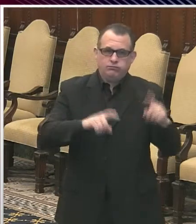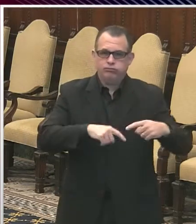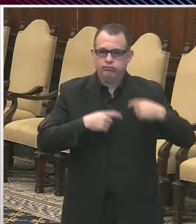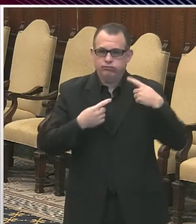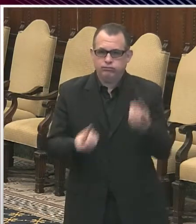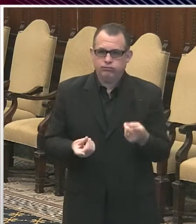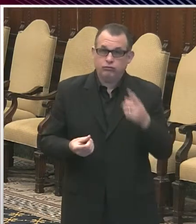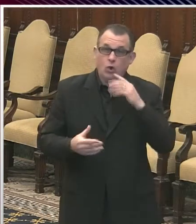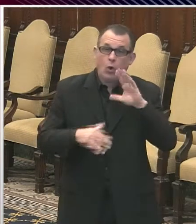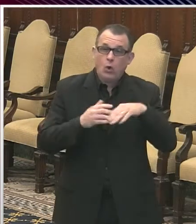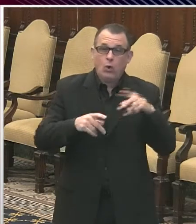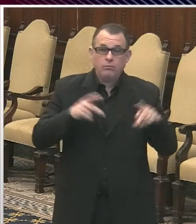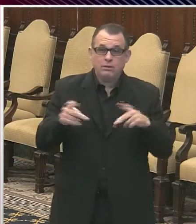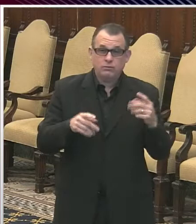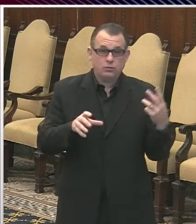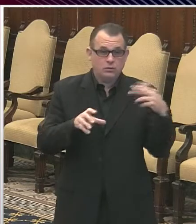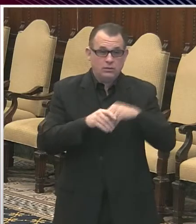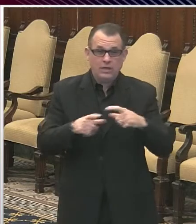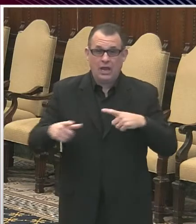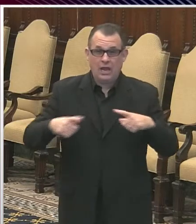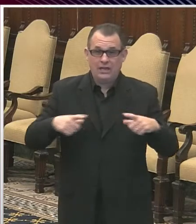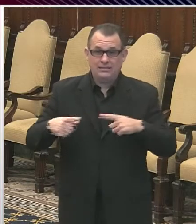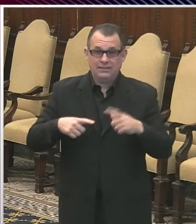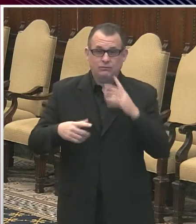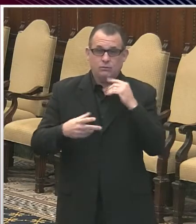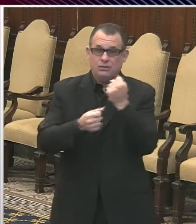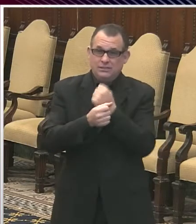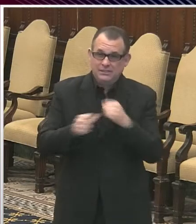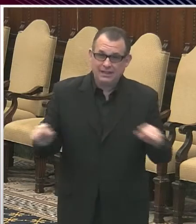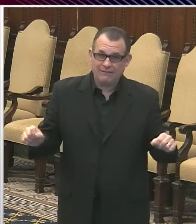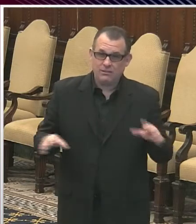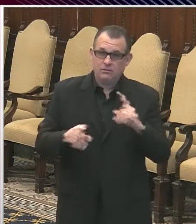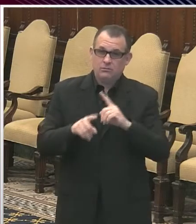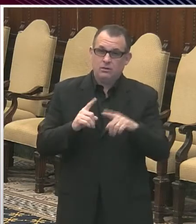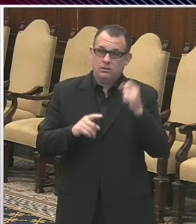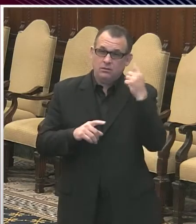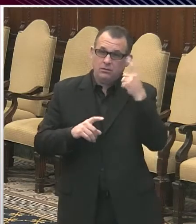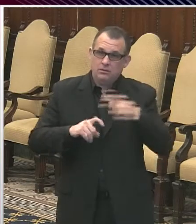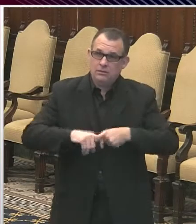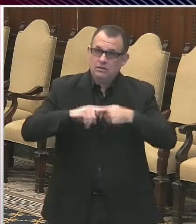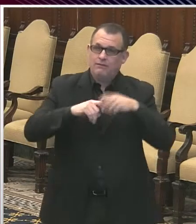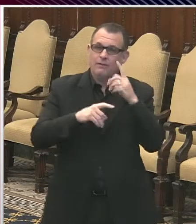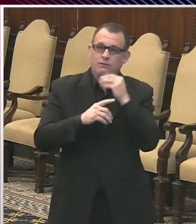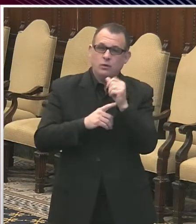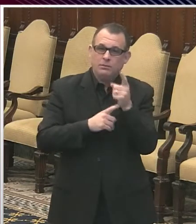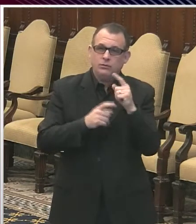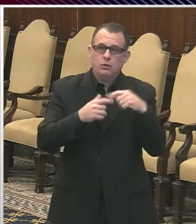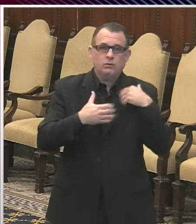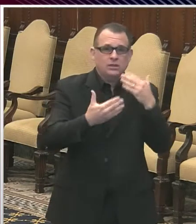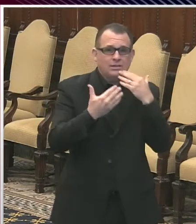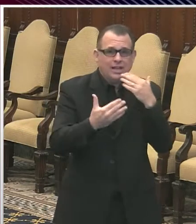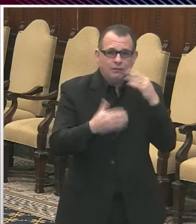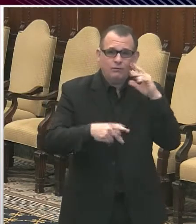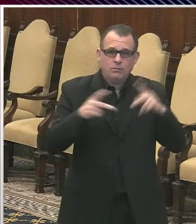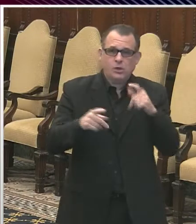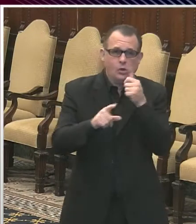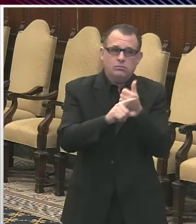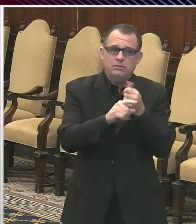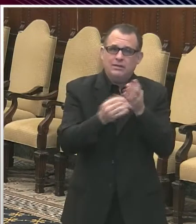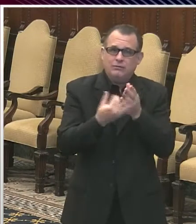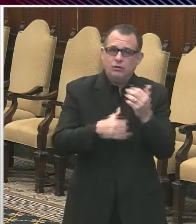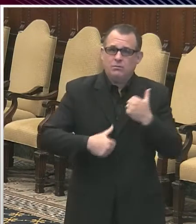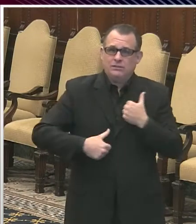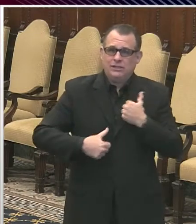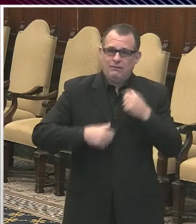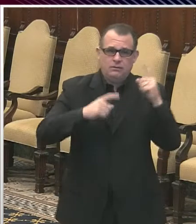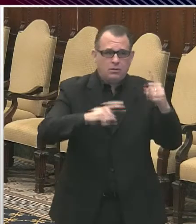holiday weekend safely and to take a few minutes to give thanks to those millions of Americans who have served us over the years. Now we'll turn it over to